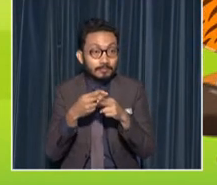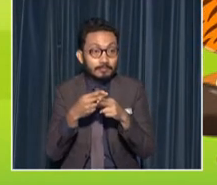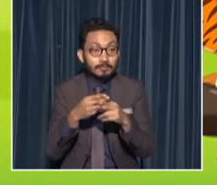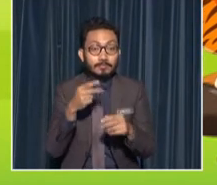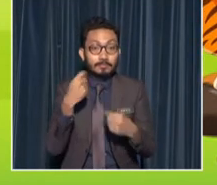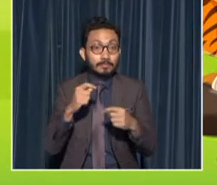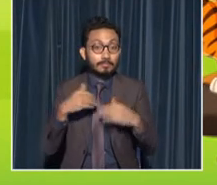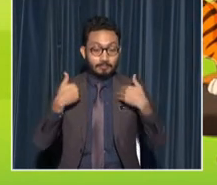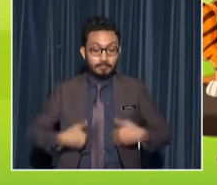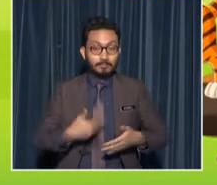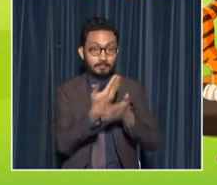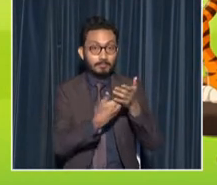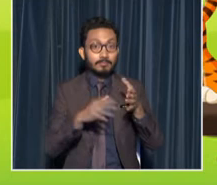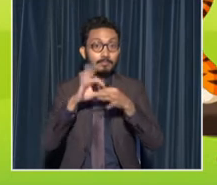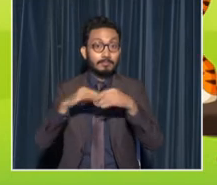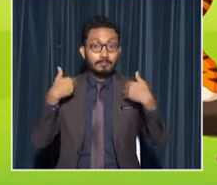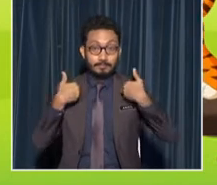parts of the animals.